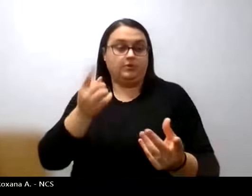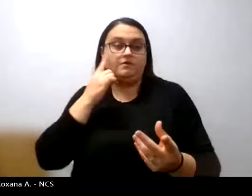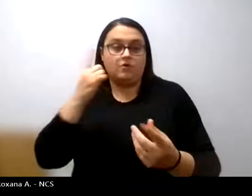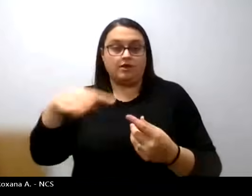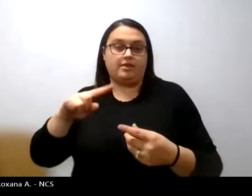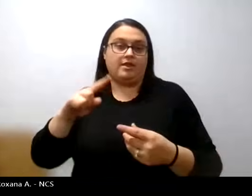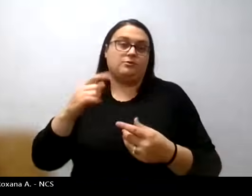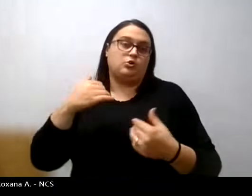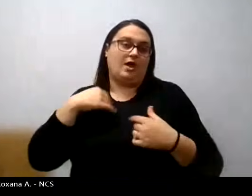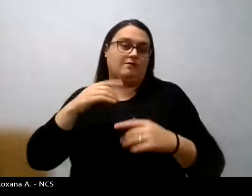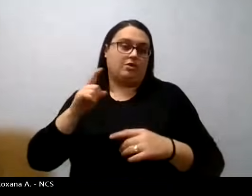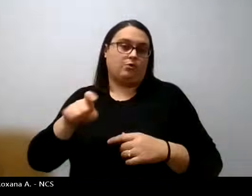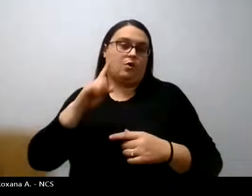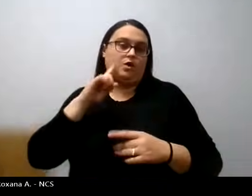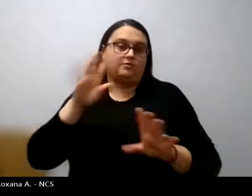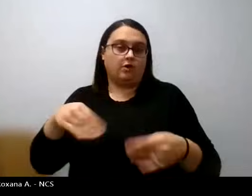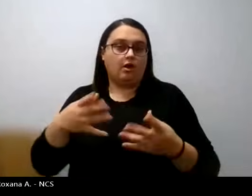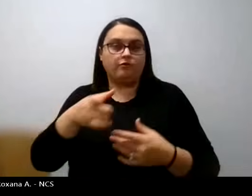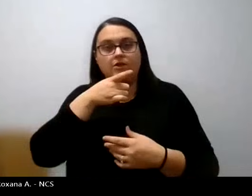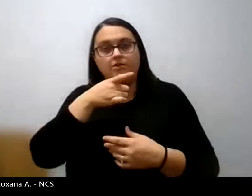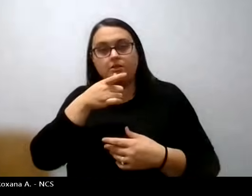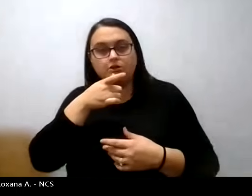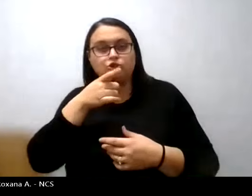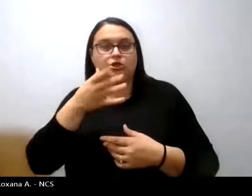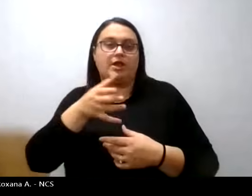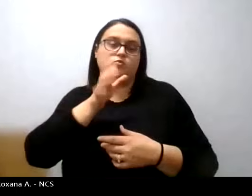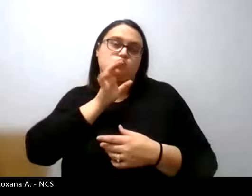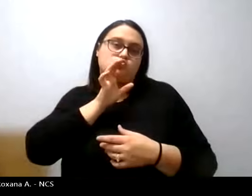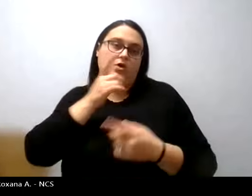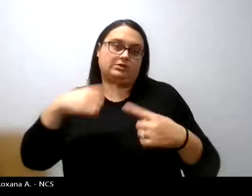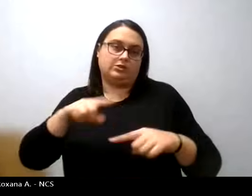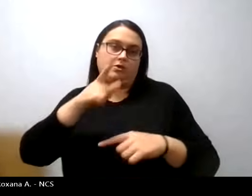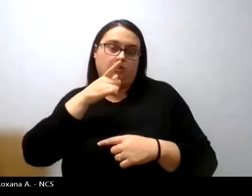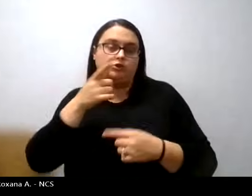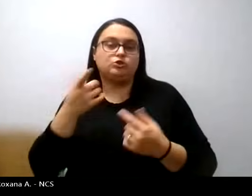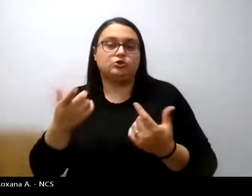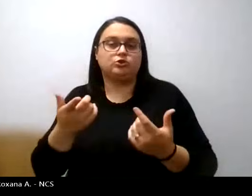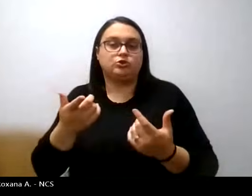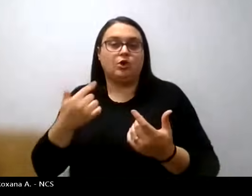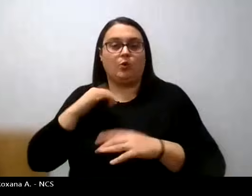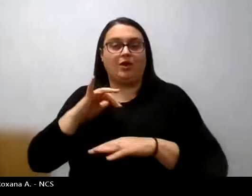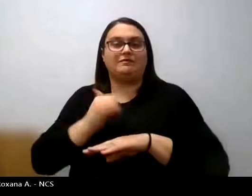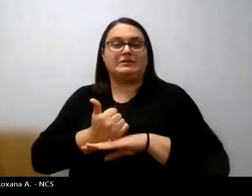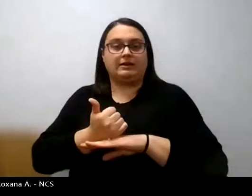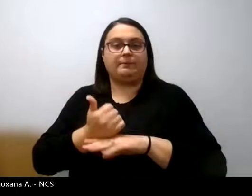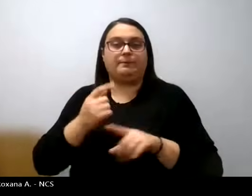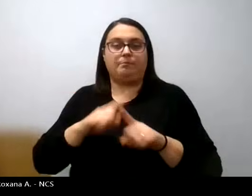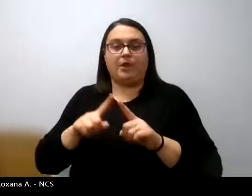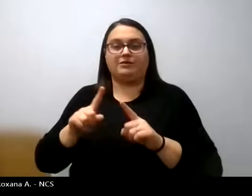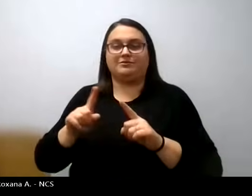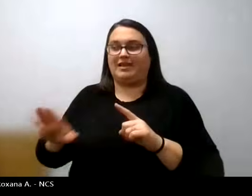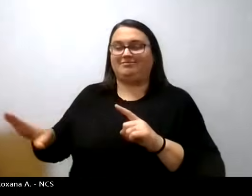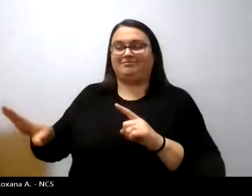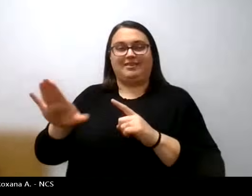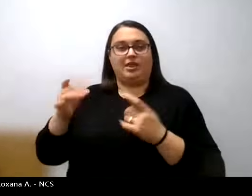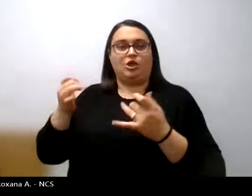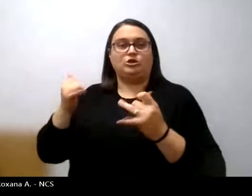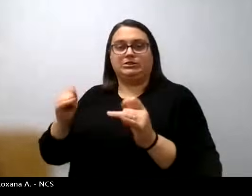their requirements for offering lunch and drinkable water during lunch. So we've established that, but of course they're still working